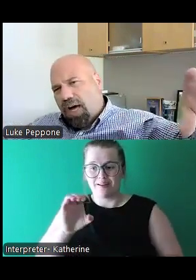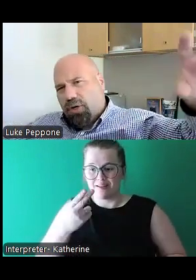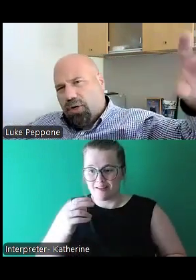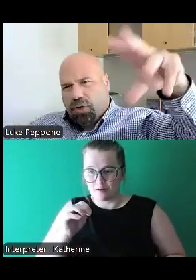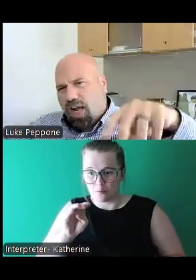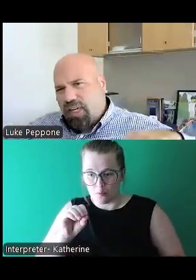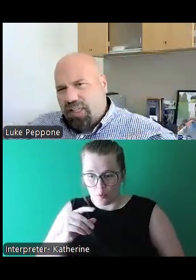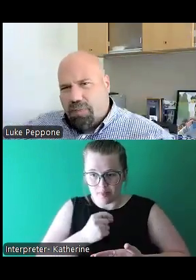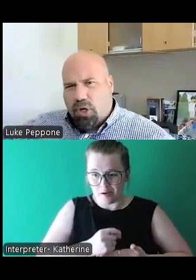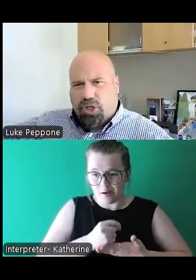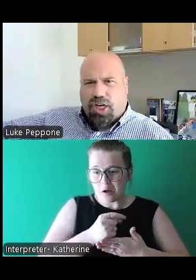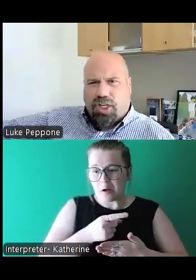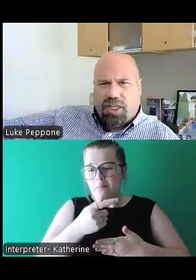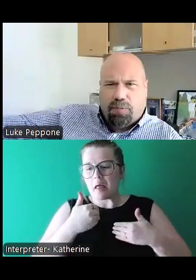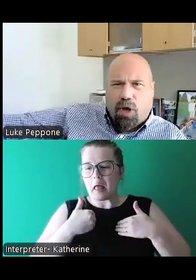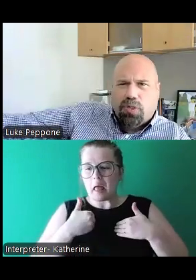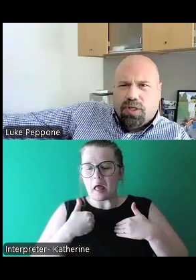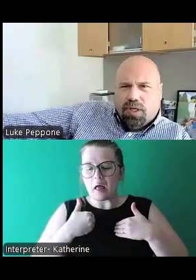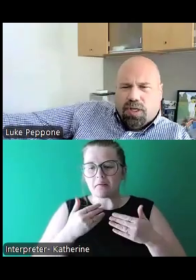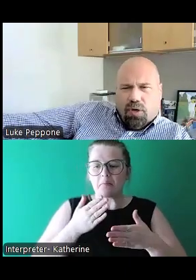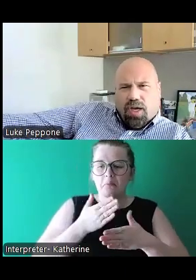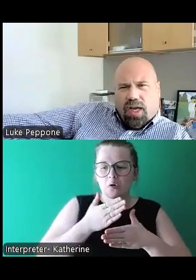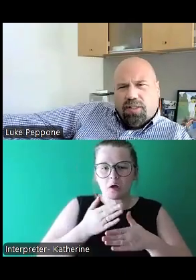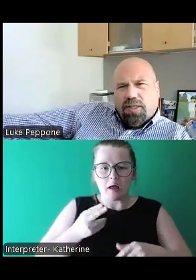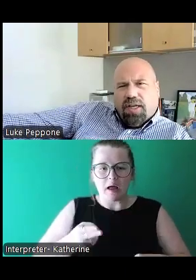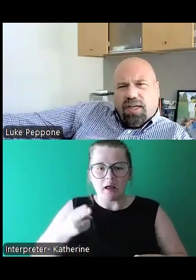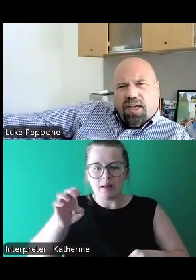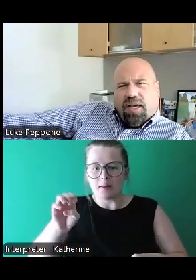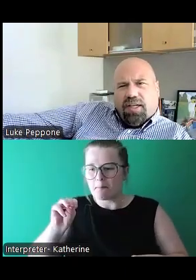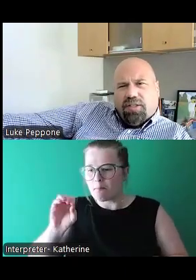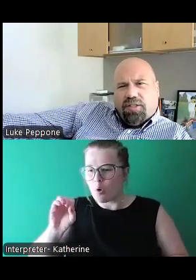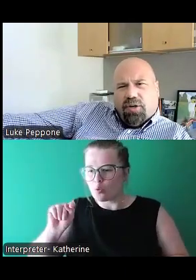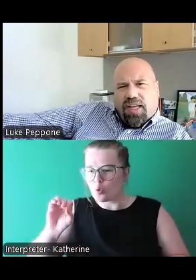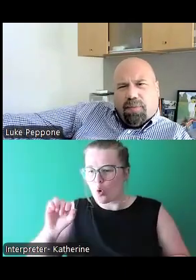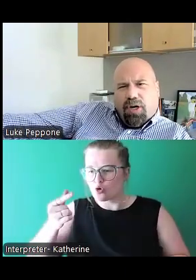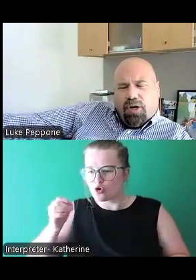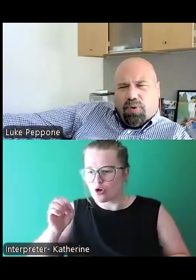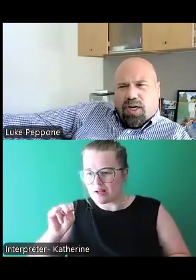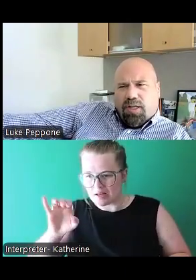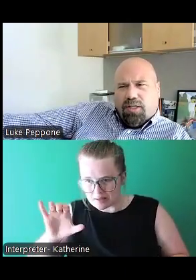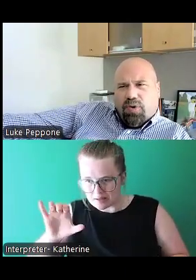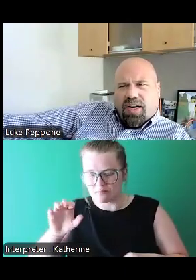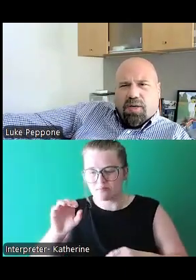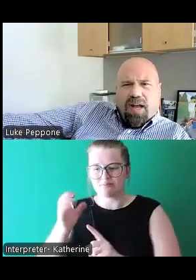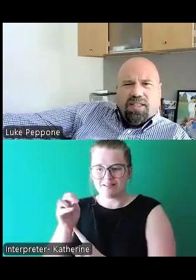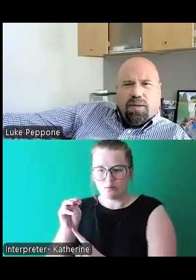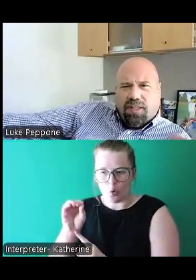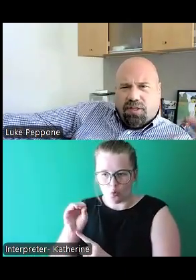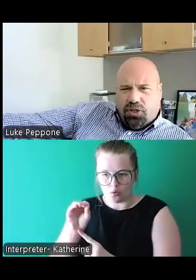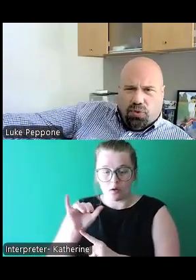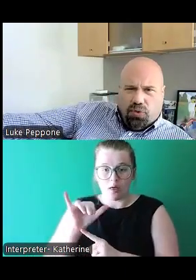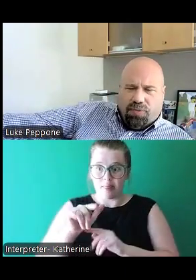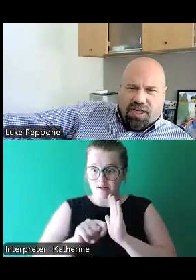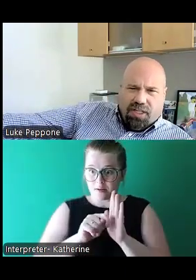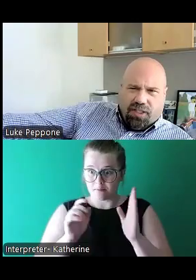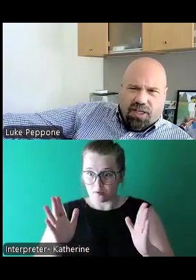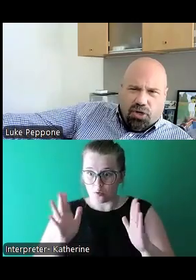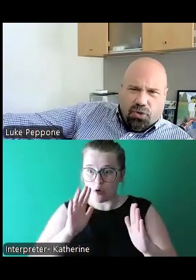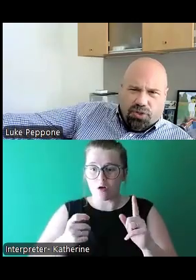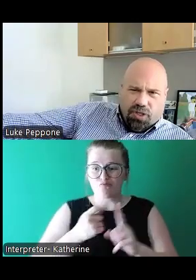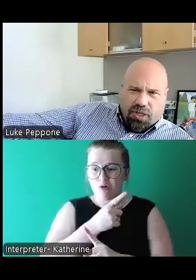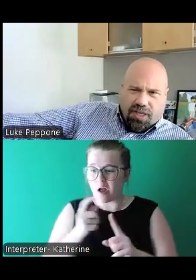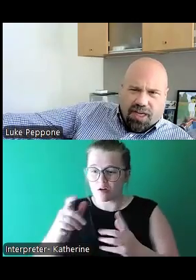call a moderate or highly emotogenic chemo. Okay. And during that period, we're going to randomize them either to